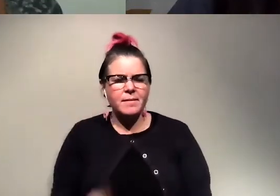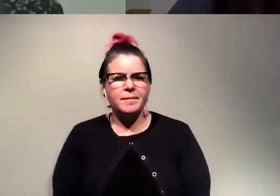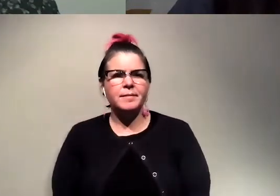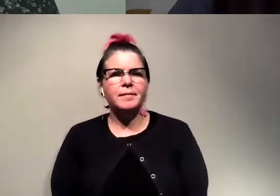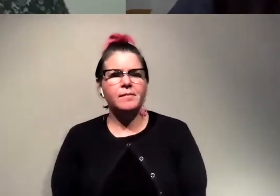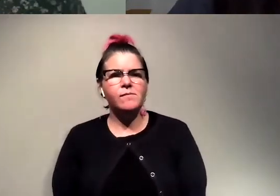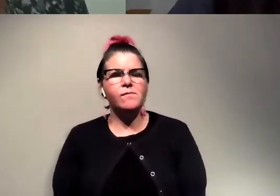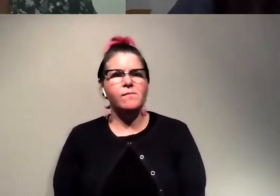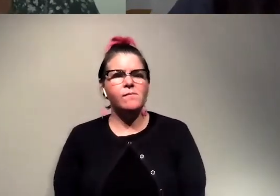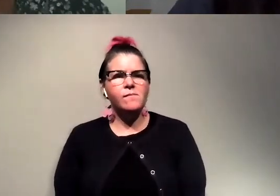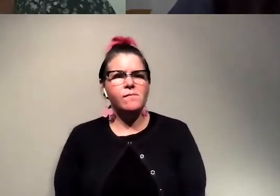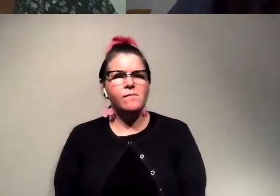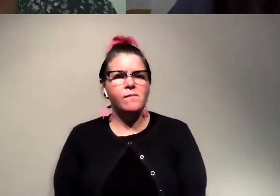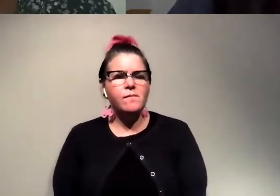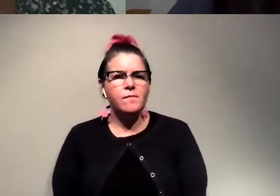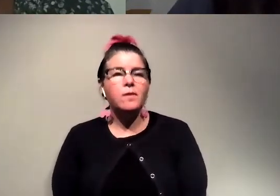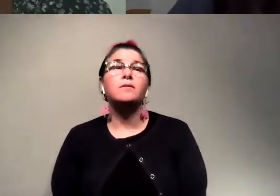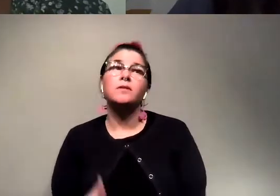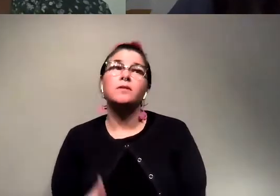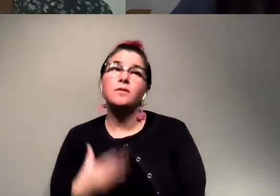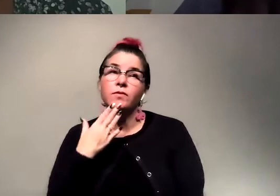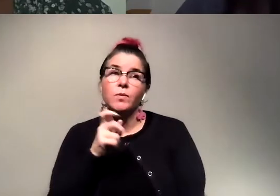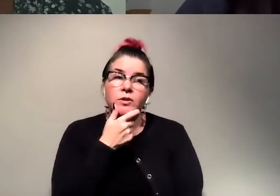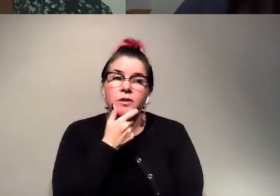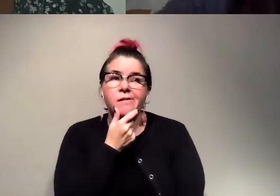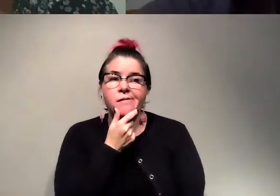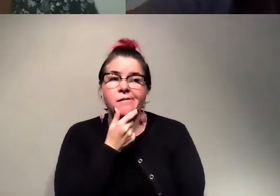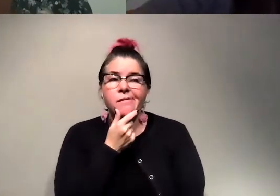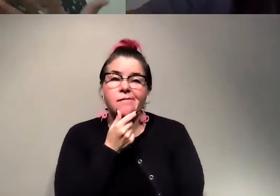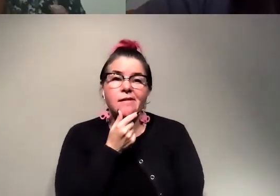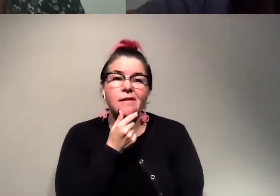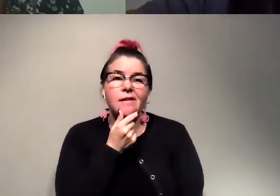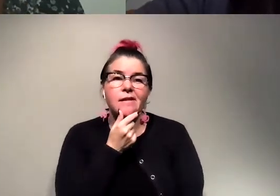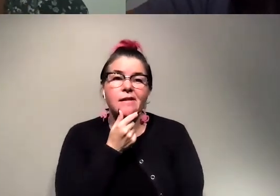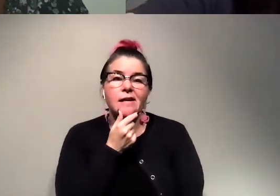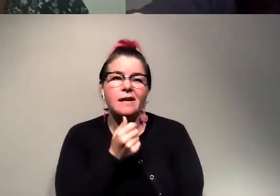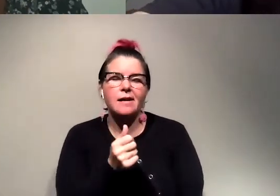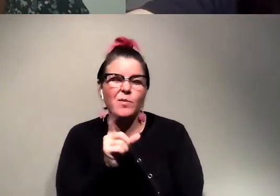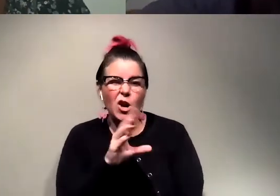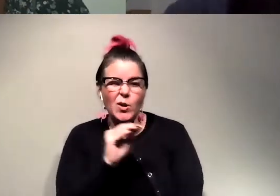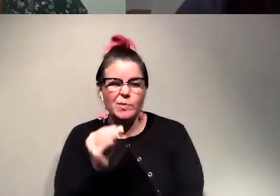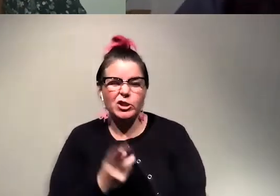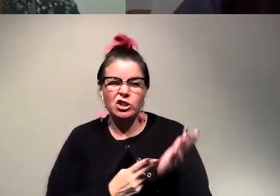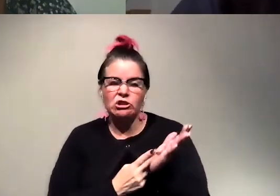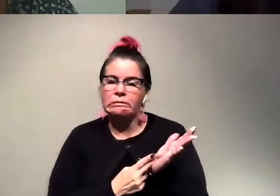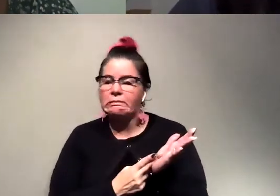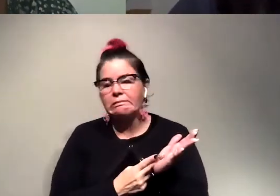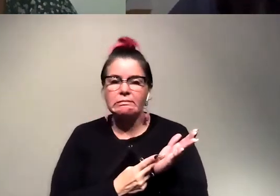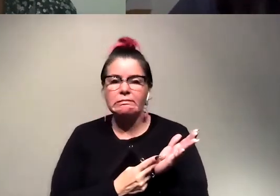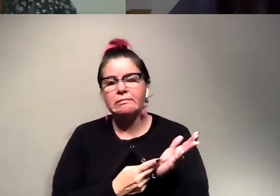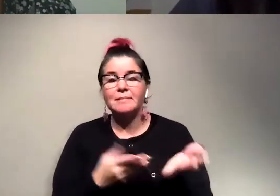So that's a good question, and I'm not entirely sure the answer. It could